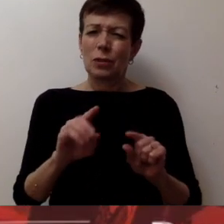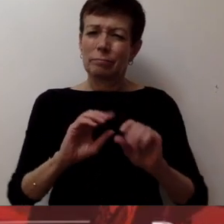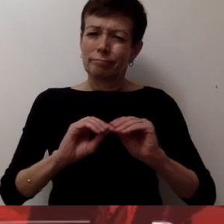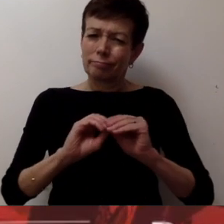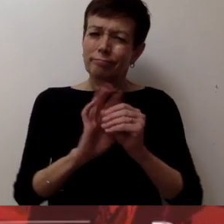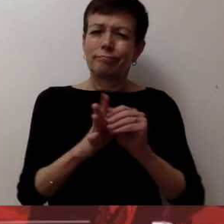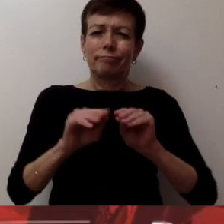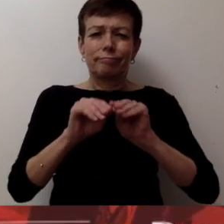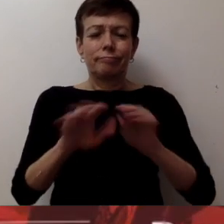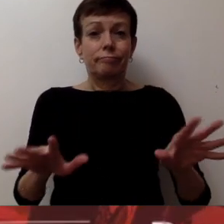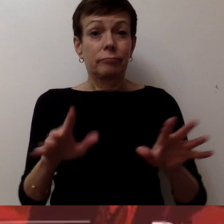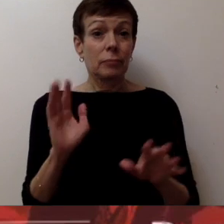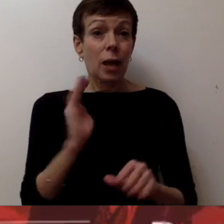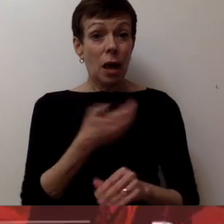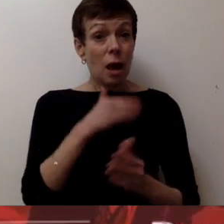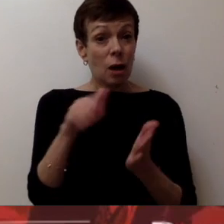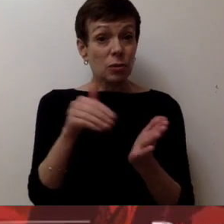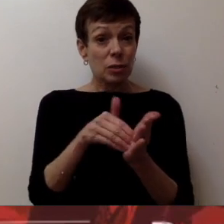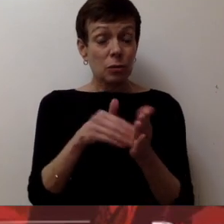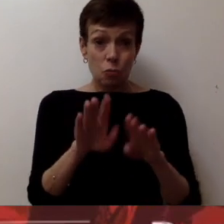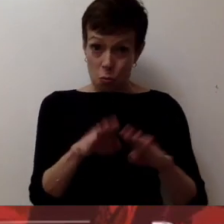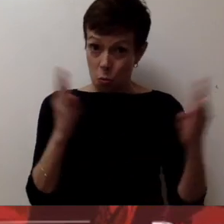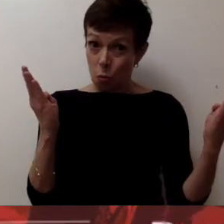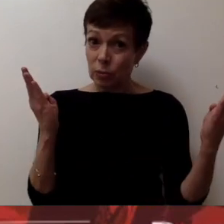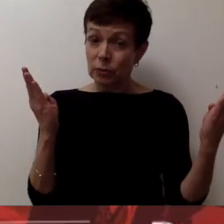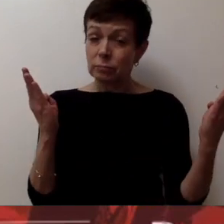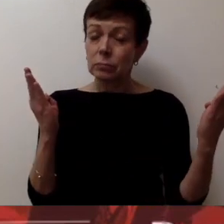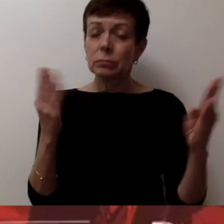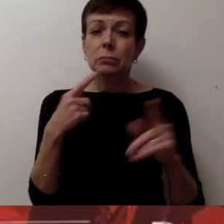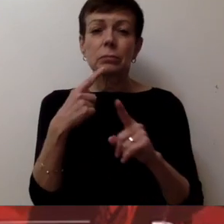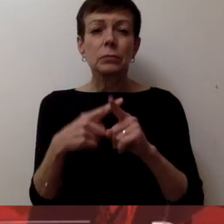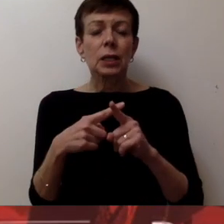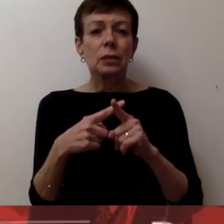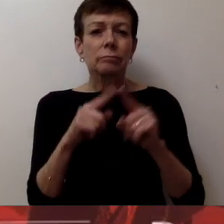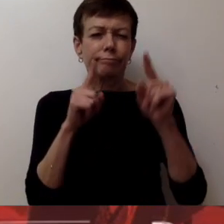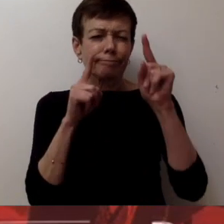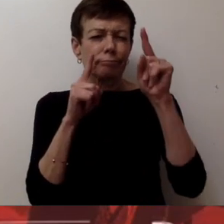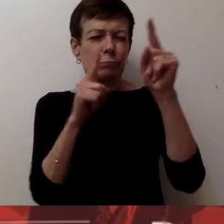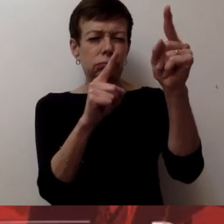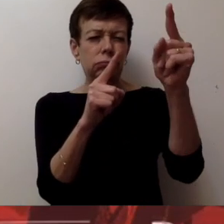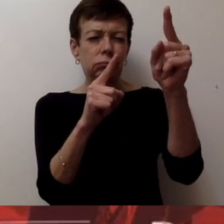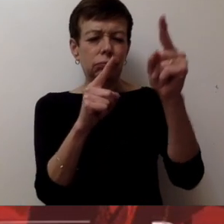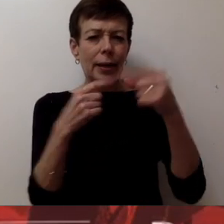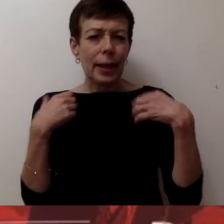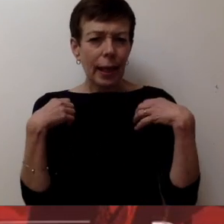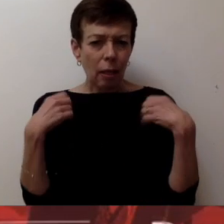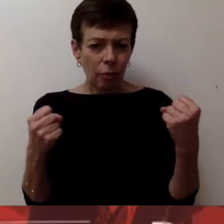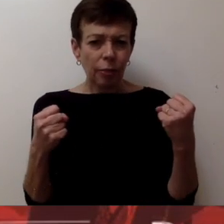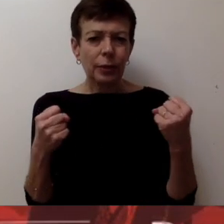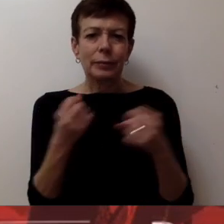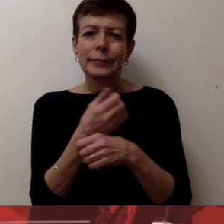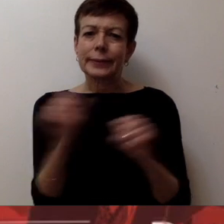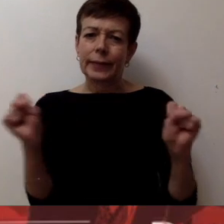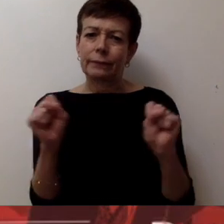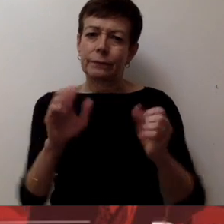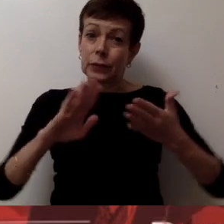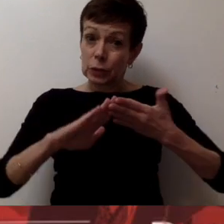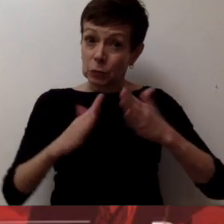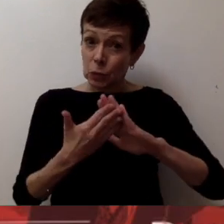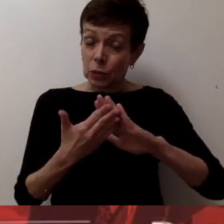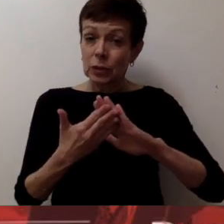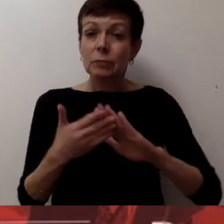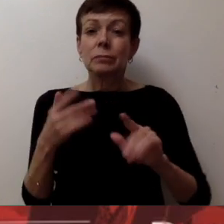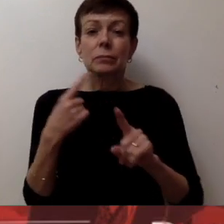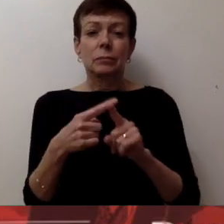response. We remain open. We remain steadfast in our commitment to ensuring health and safety of our residents and to coordinating